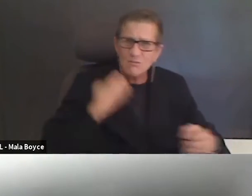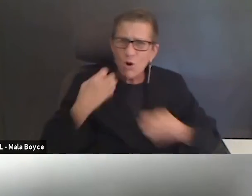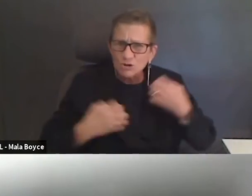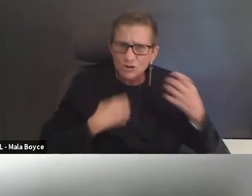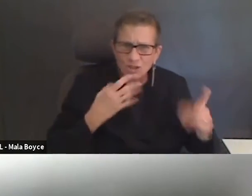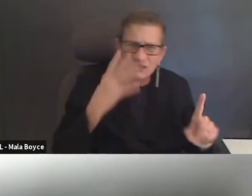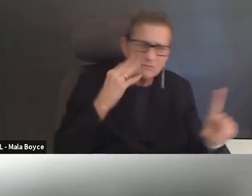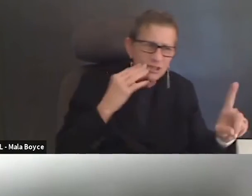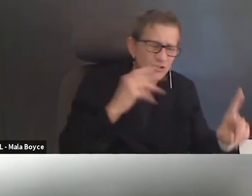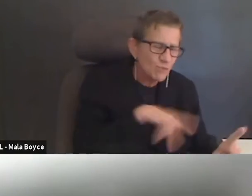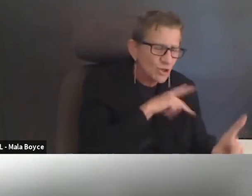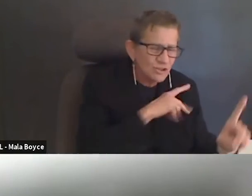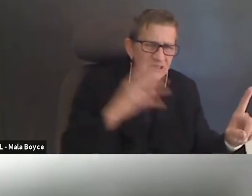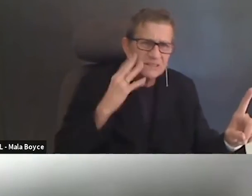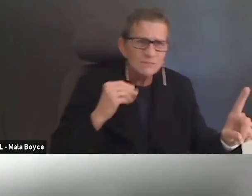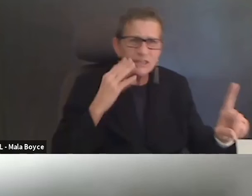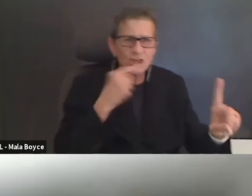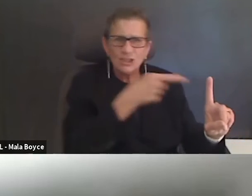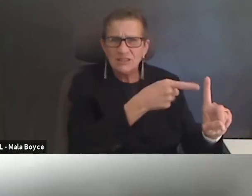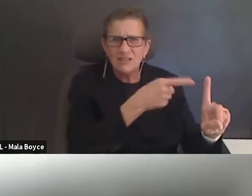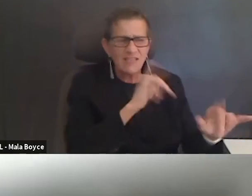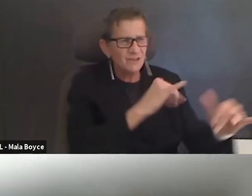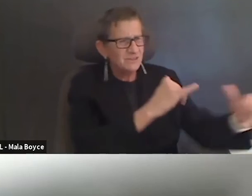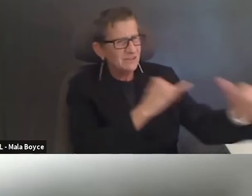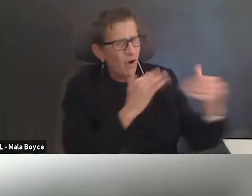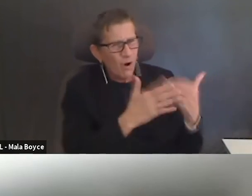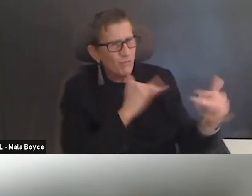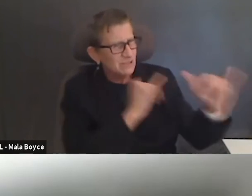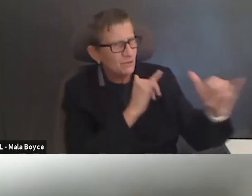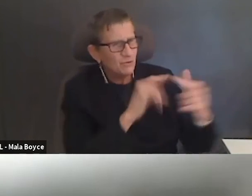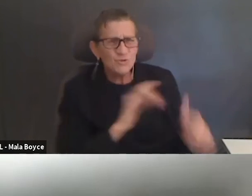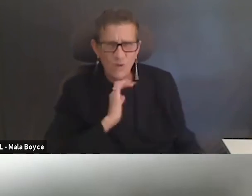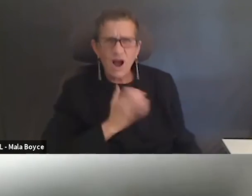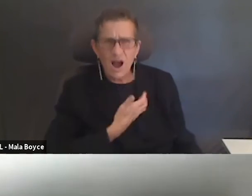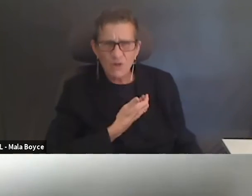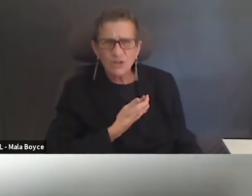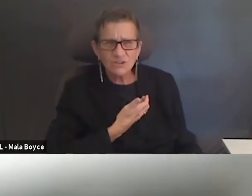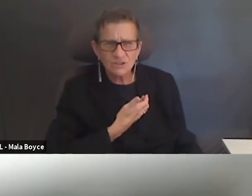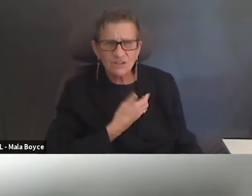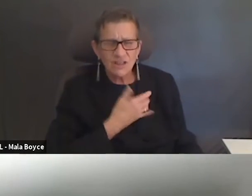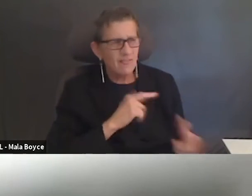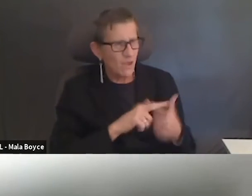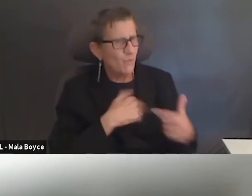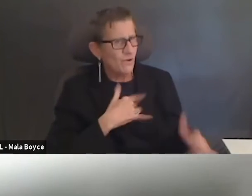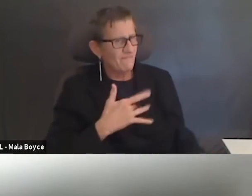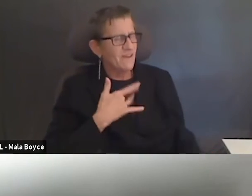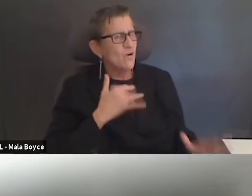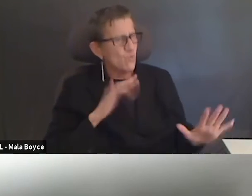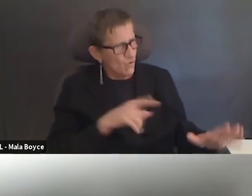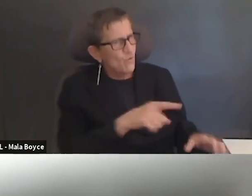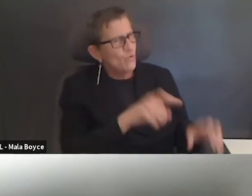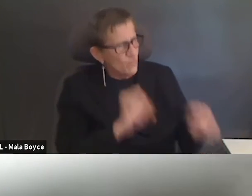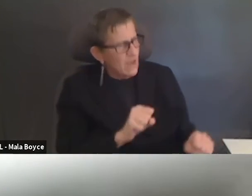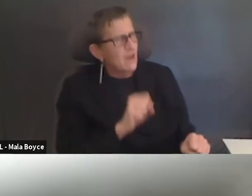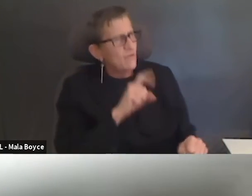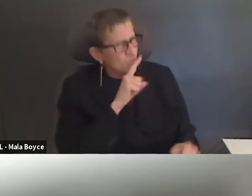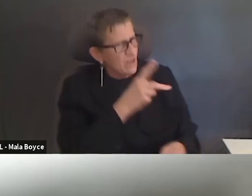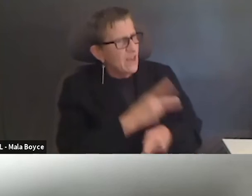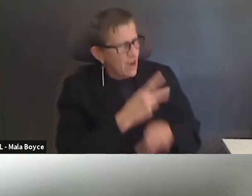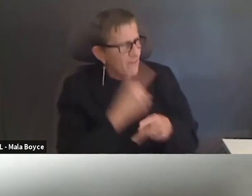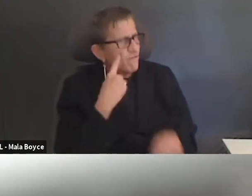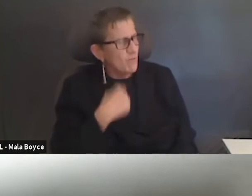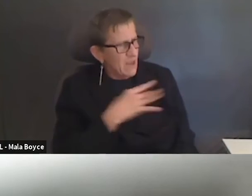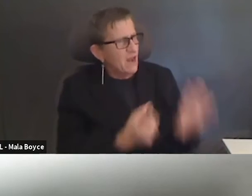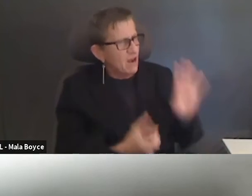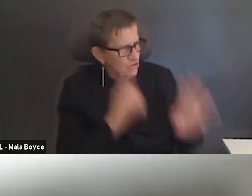personal experiences that are similar to our own, so that we feel we can be adequately cared for and